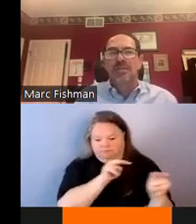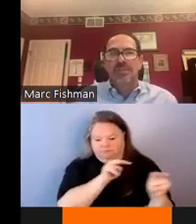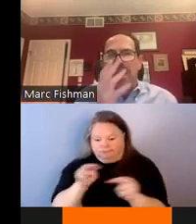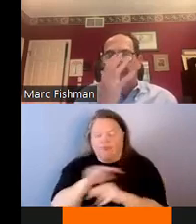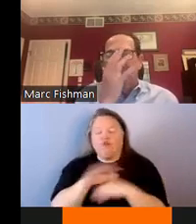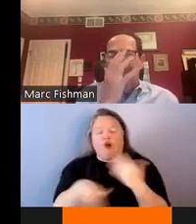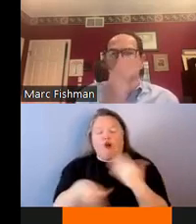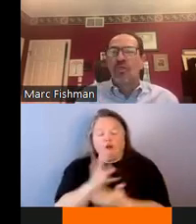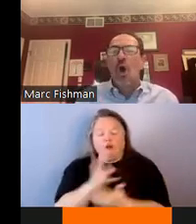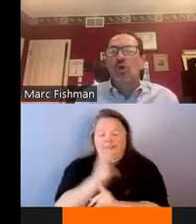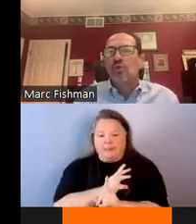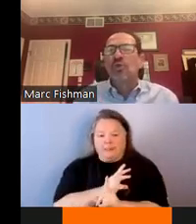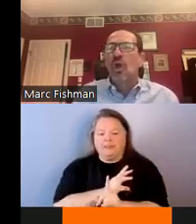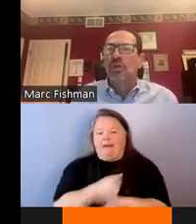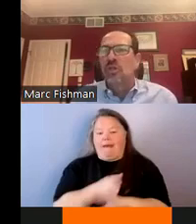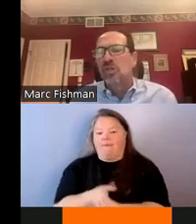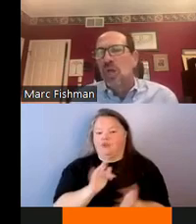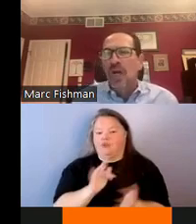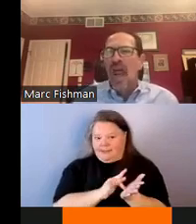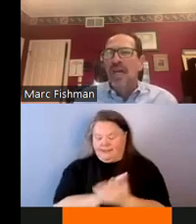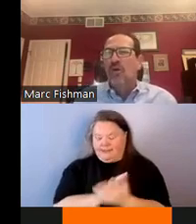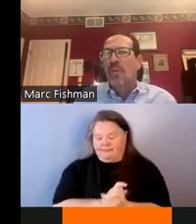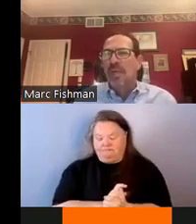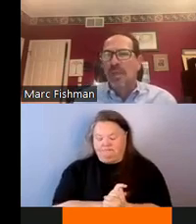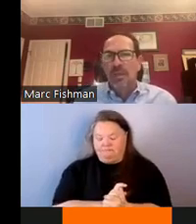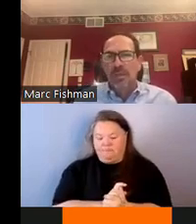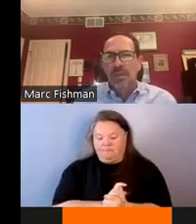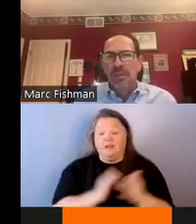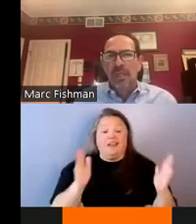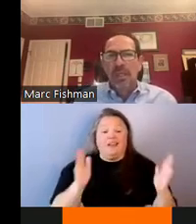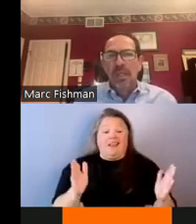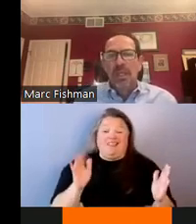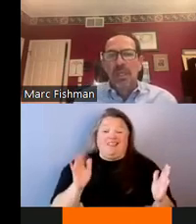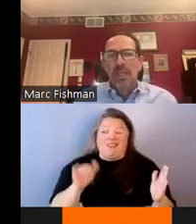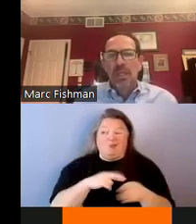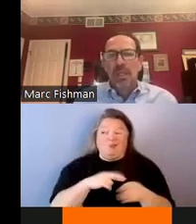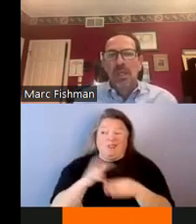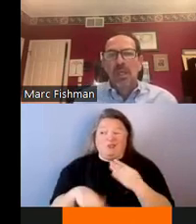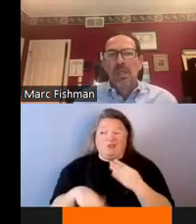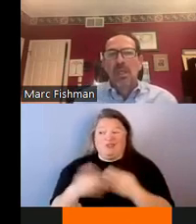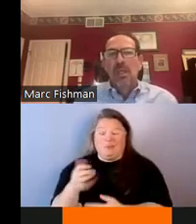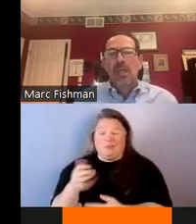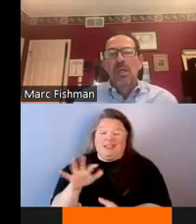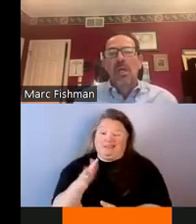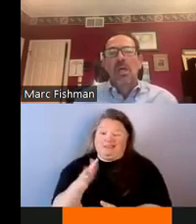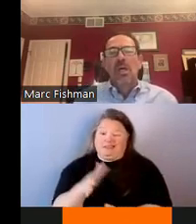on a medicine. And those results are kind of crummy.